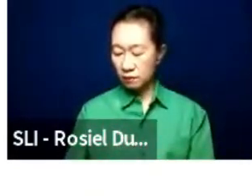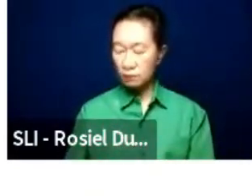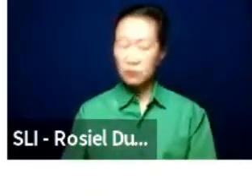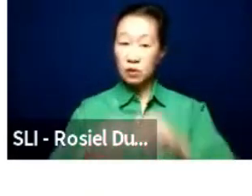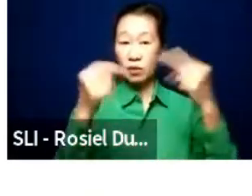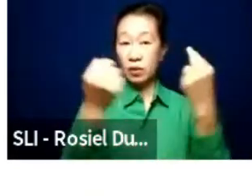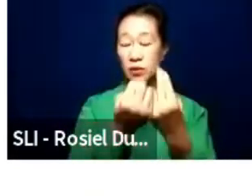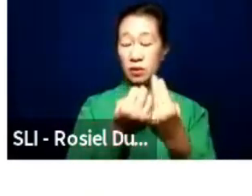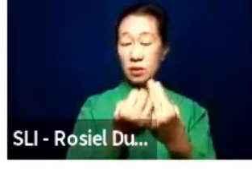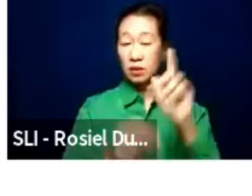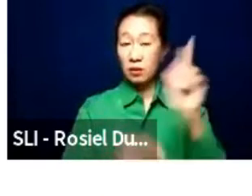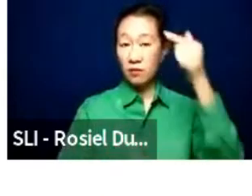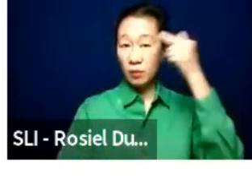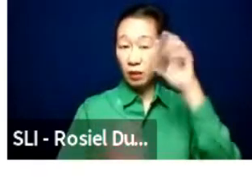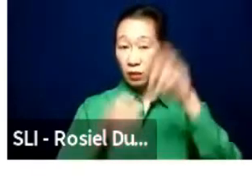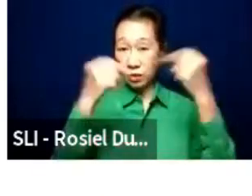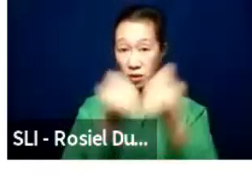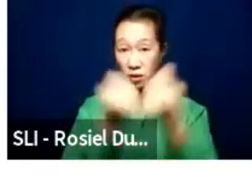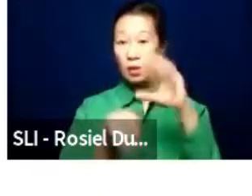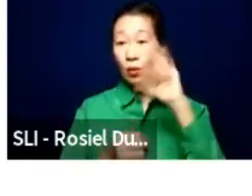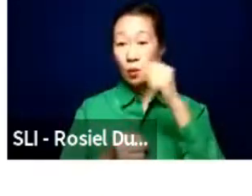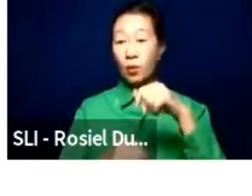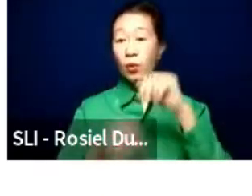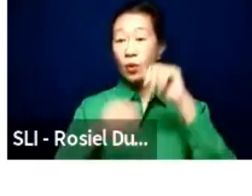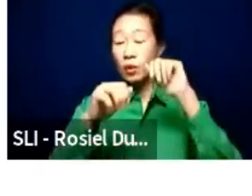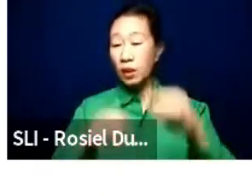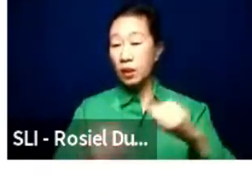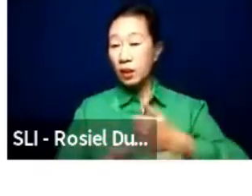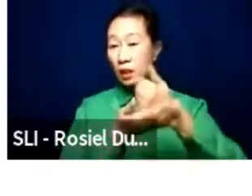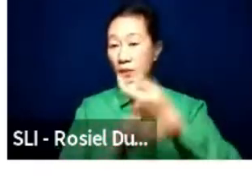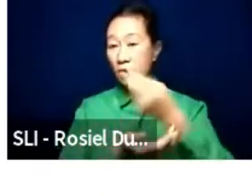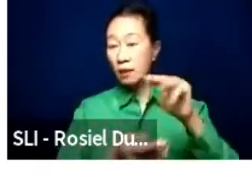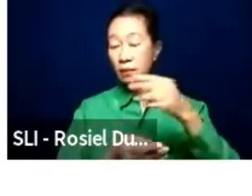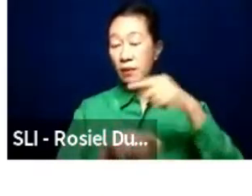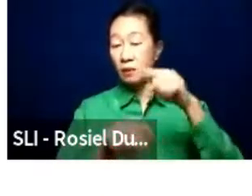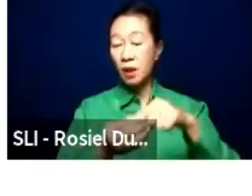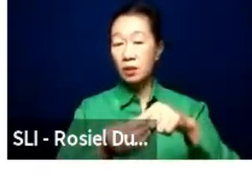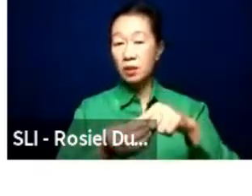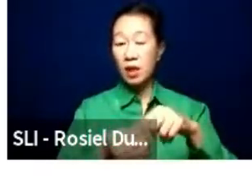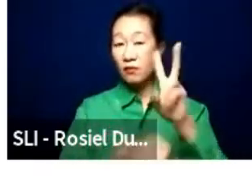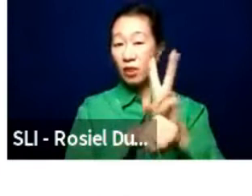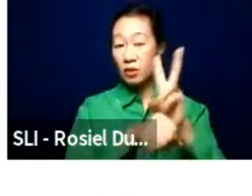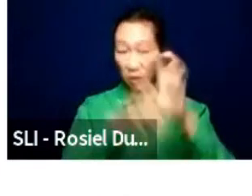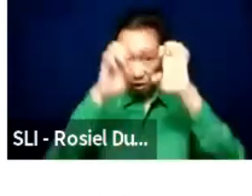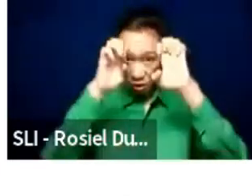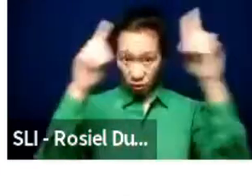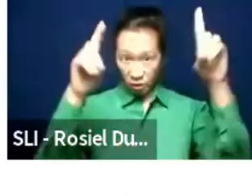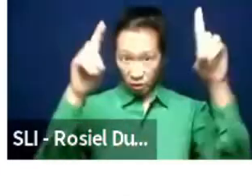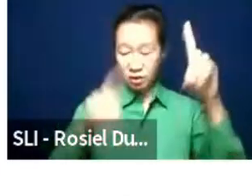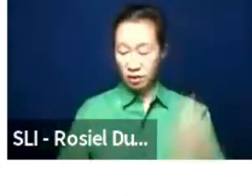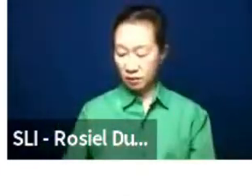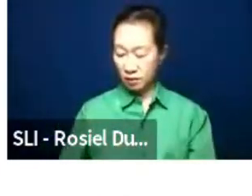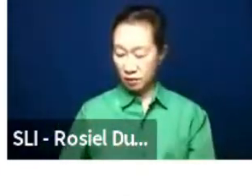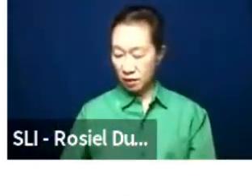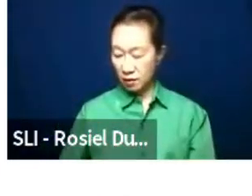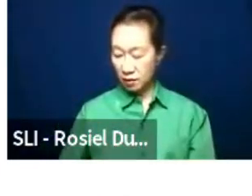organizations, government organizations, who can really help them when it comes to vocational education and training.